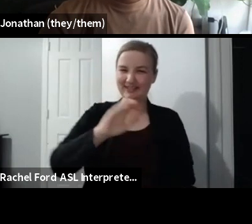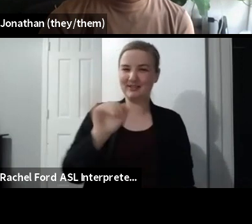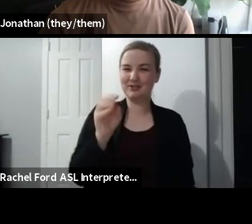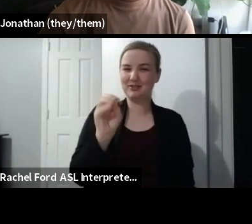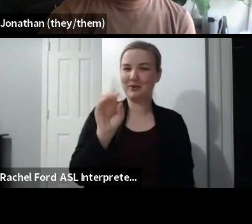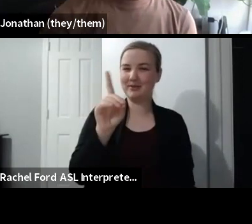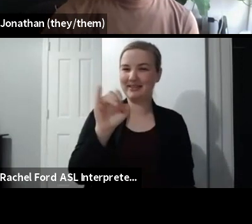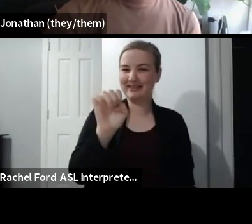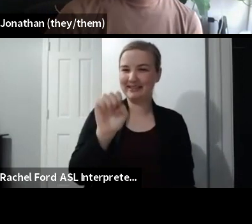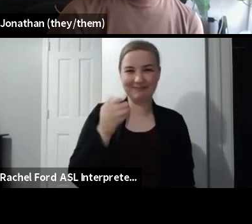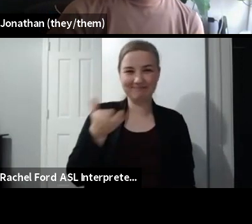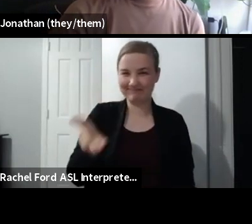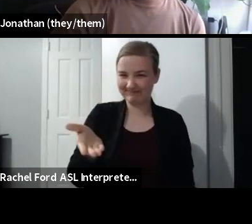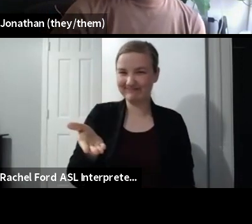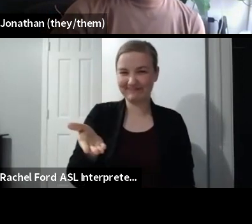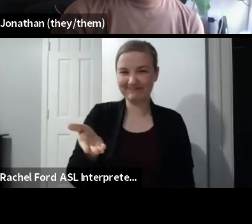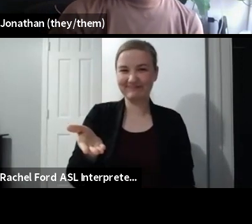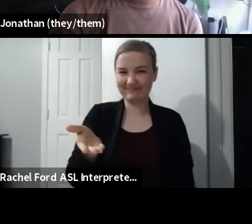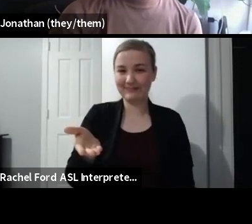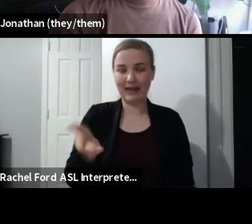I don't know where to start with that one.